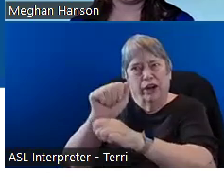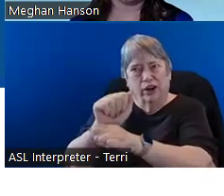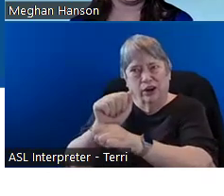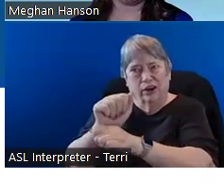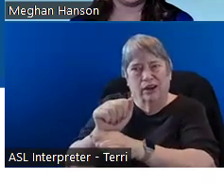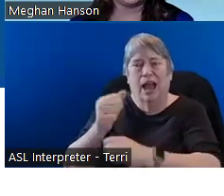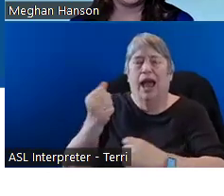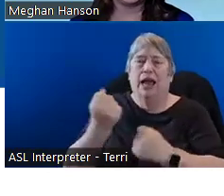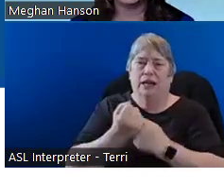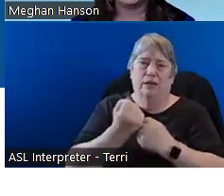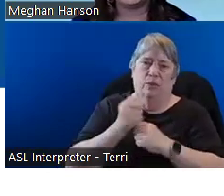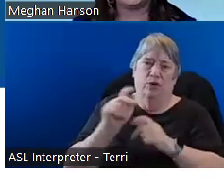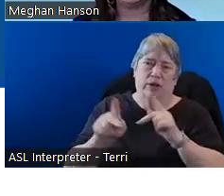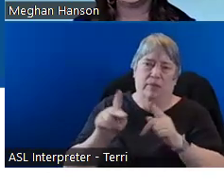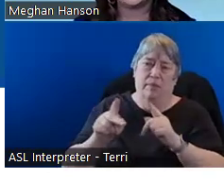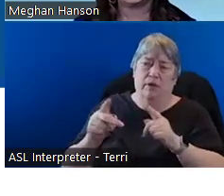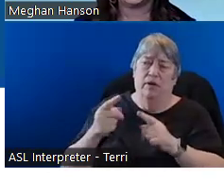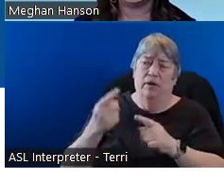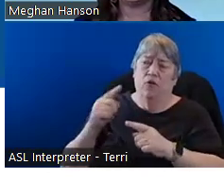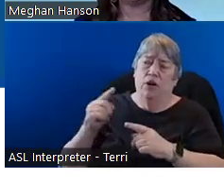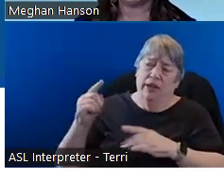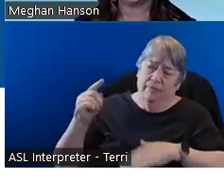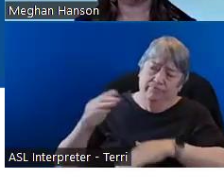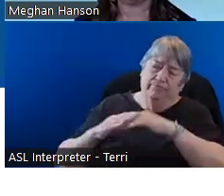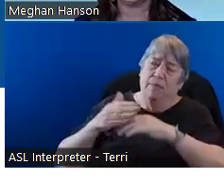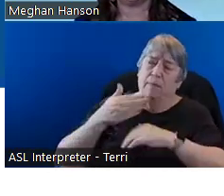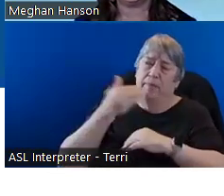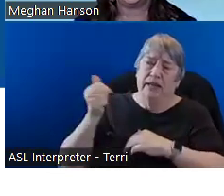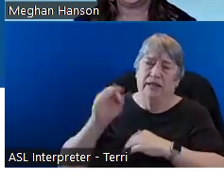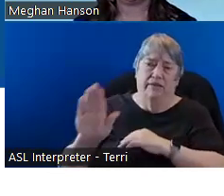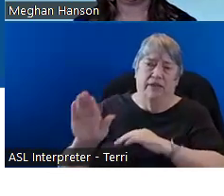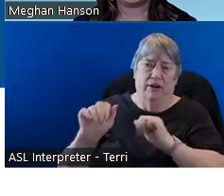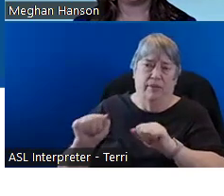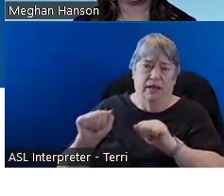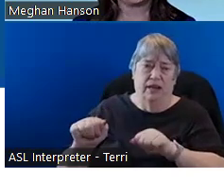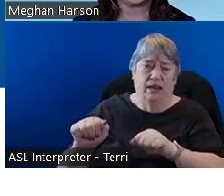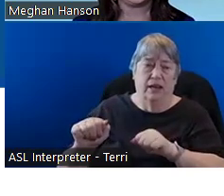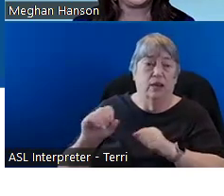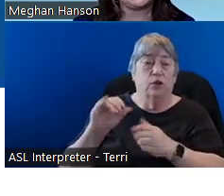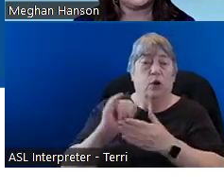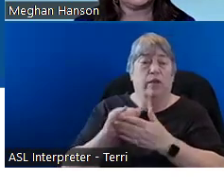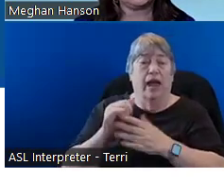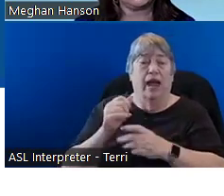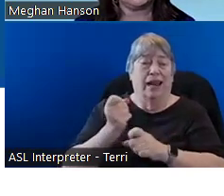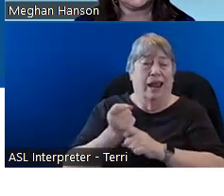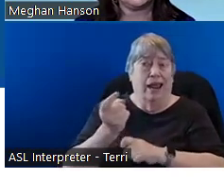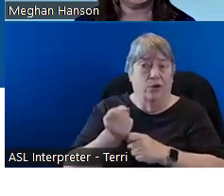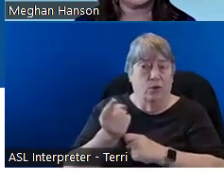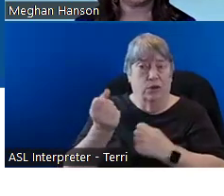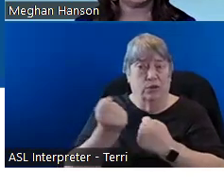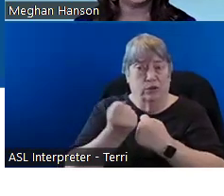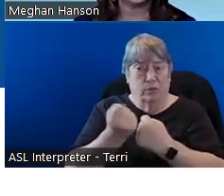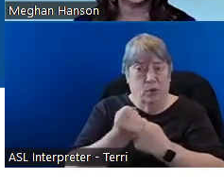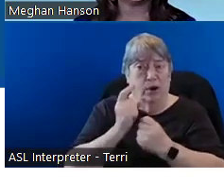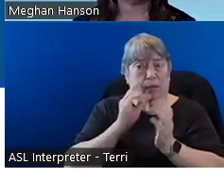people to the best of their abilities. So that annual support plan has a lot of expected details to include in it,